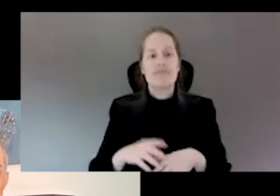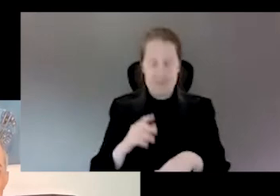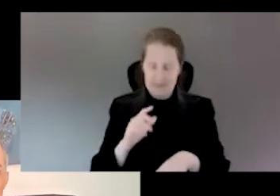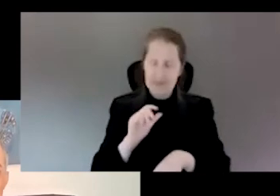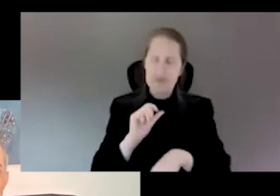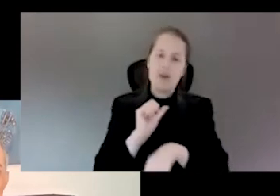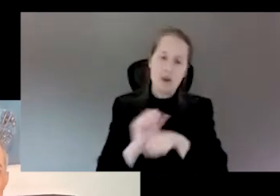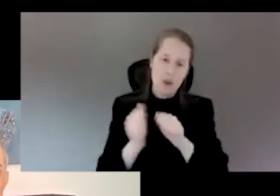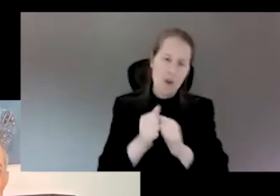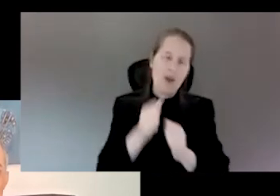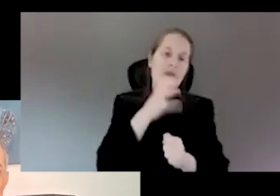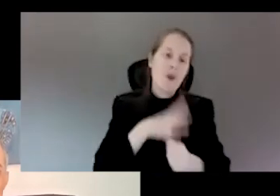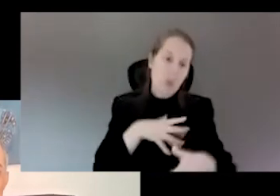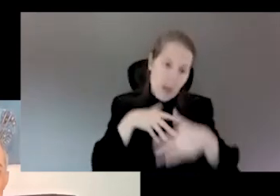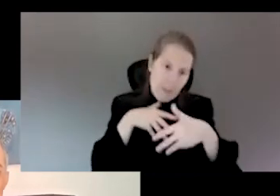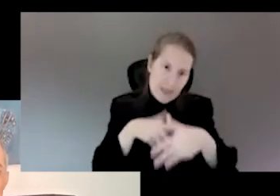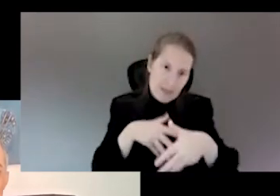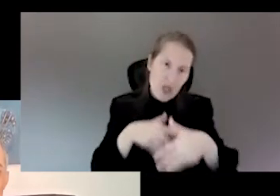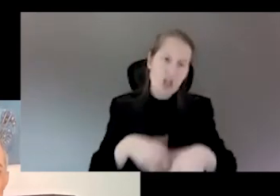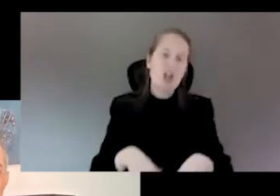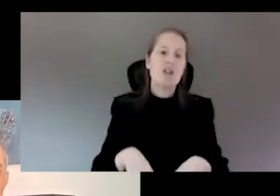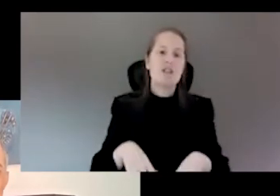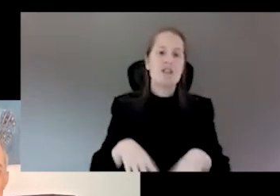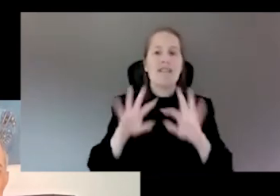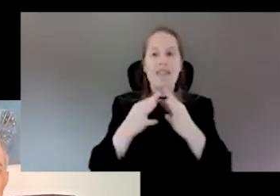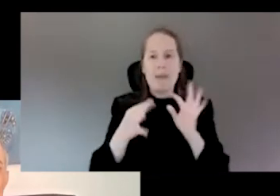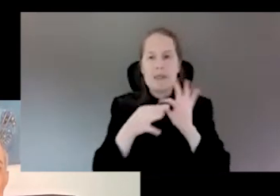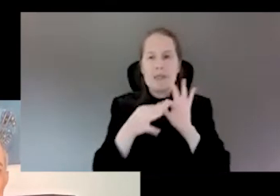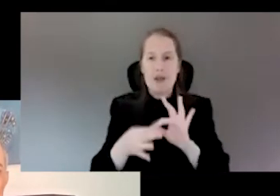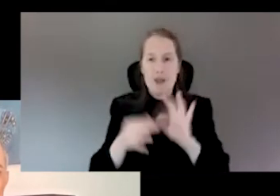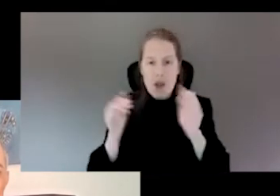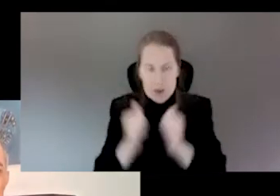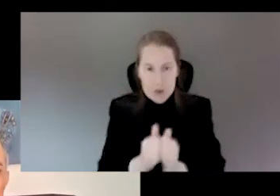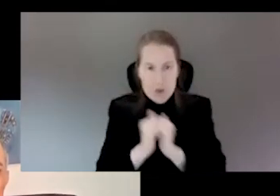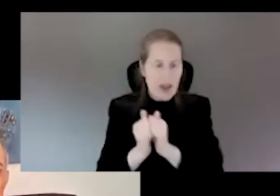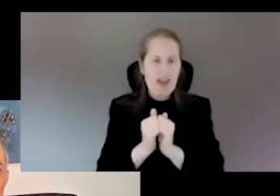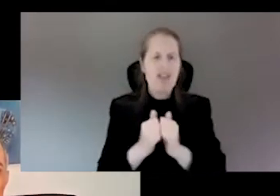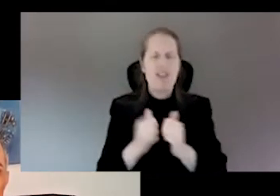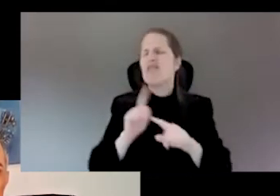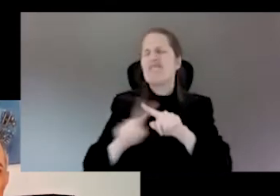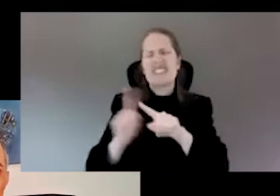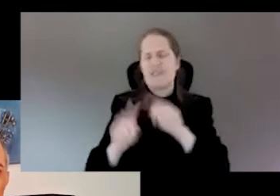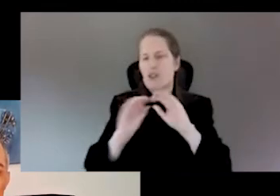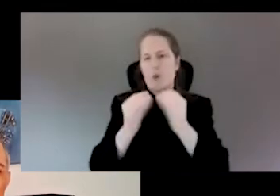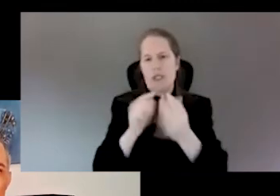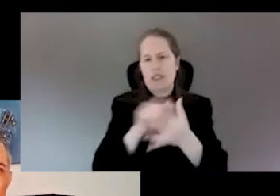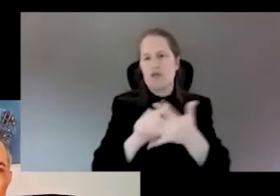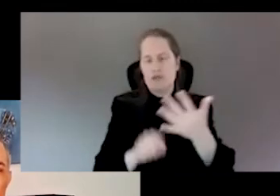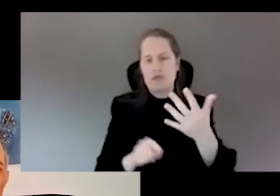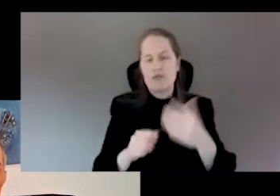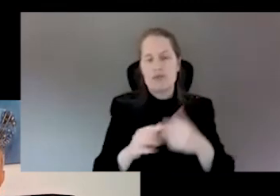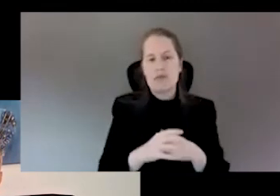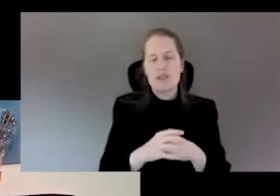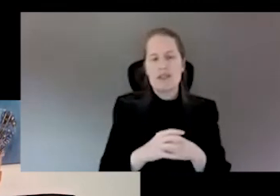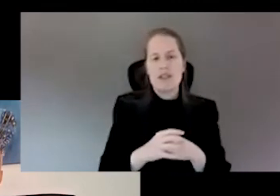Women's March. I worked with Families Belong Together. I worked with a lot of different organizations to talk